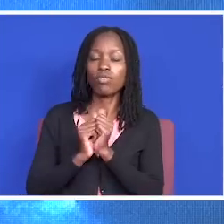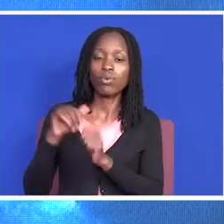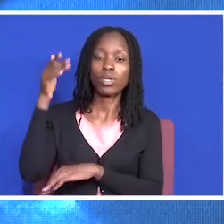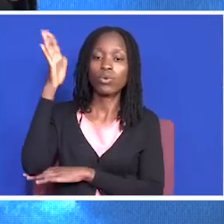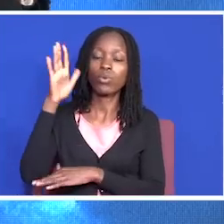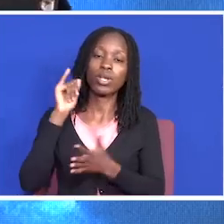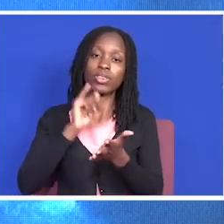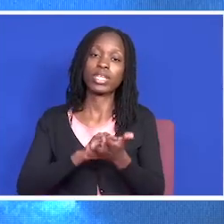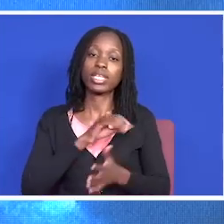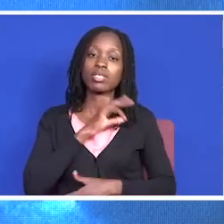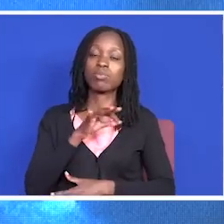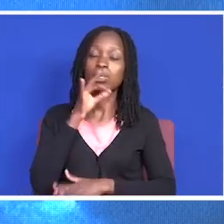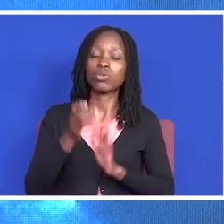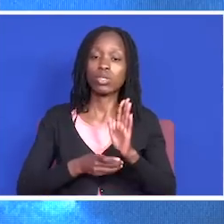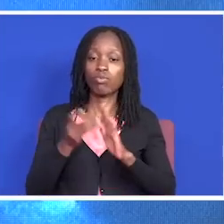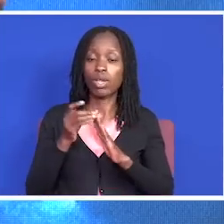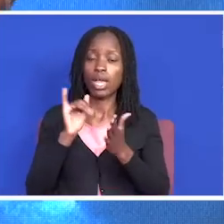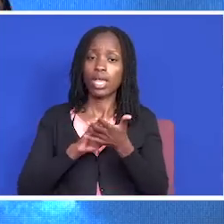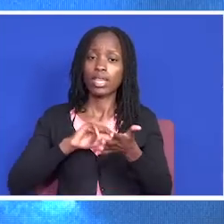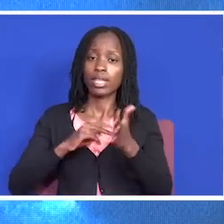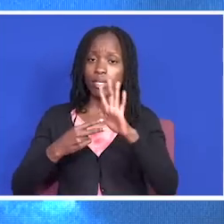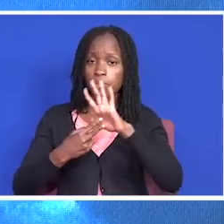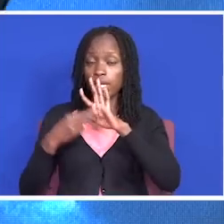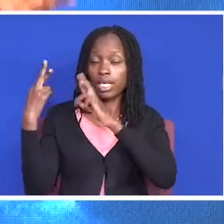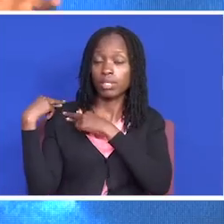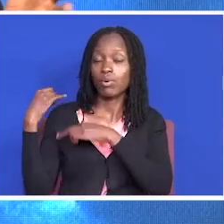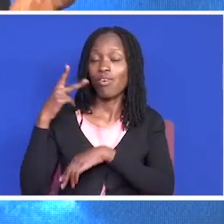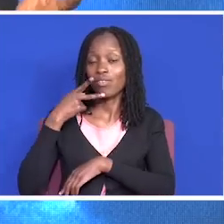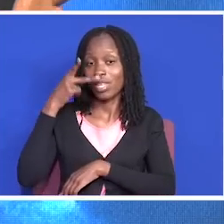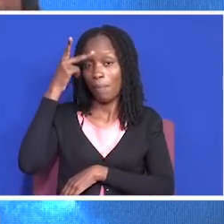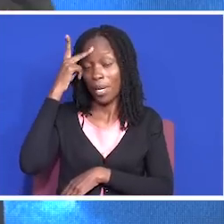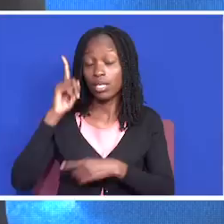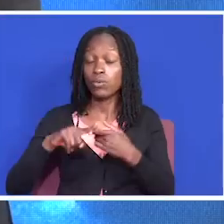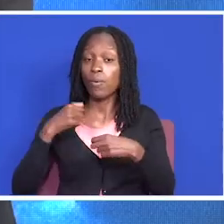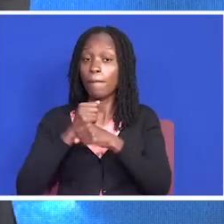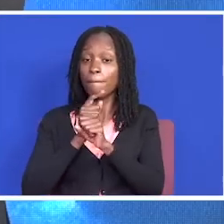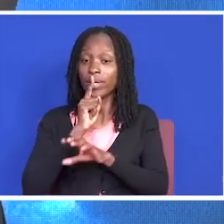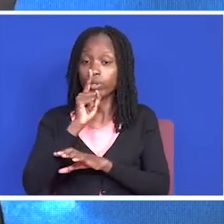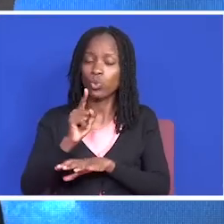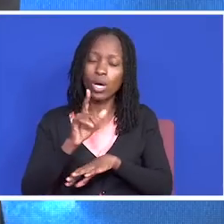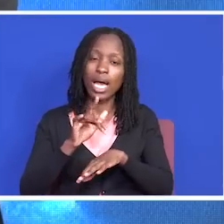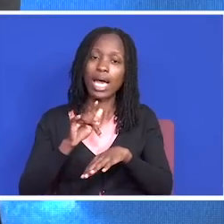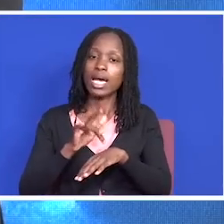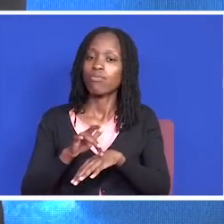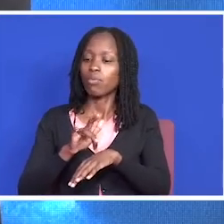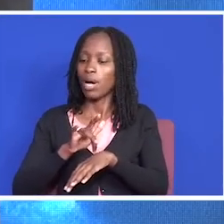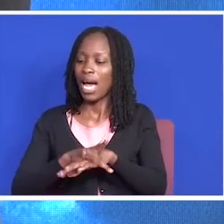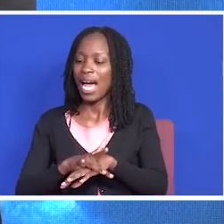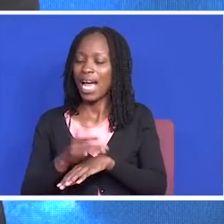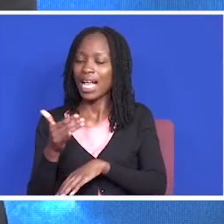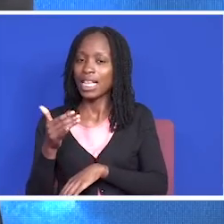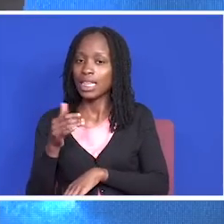calling spiritual development. That means it's the responsibility of the parent to ensure at a very early age